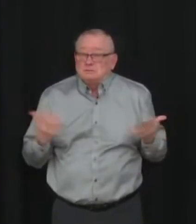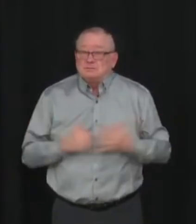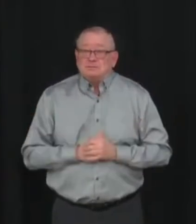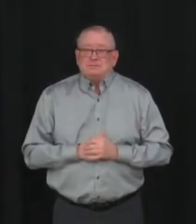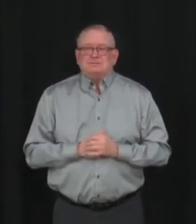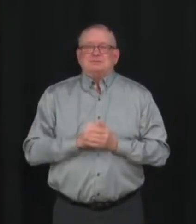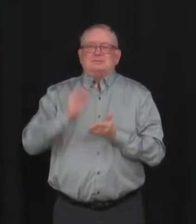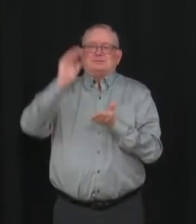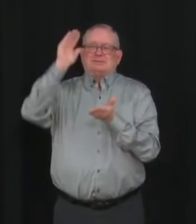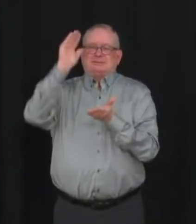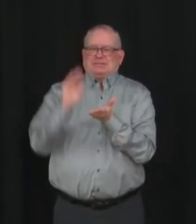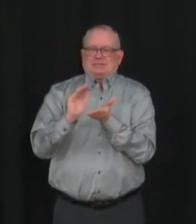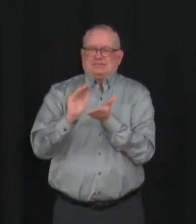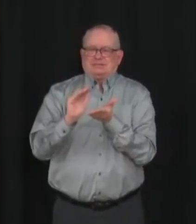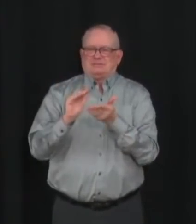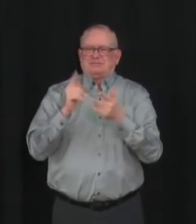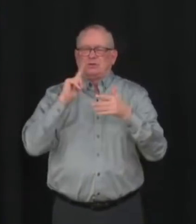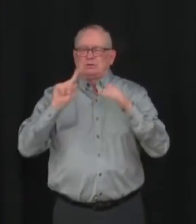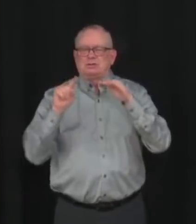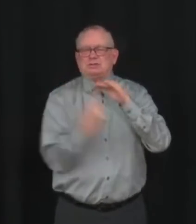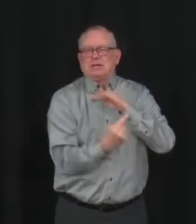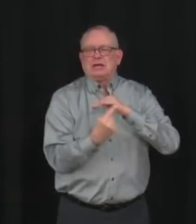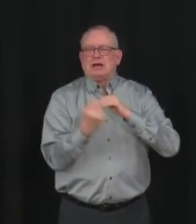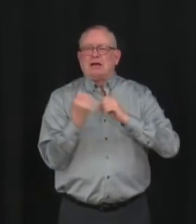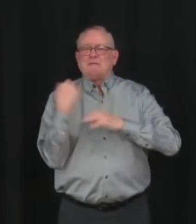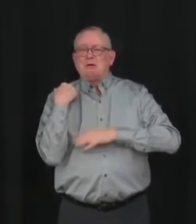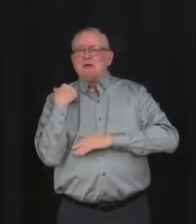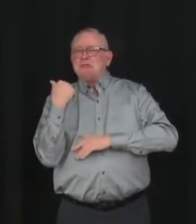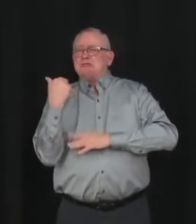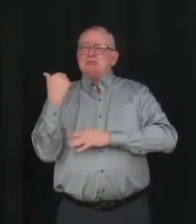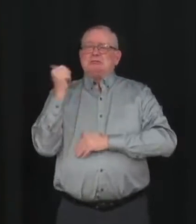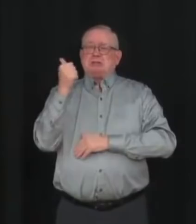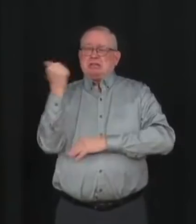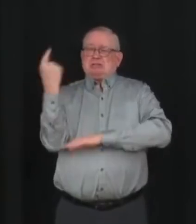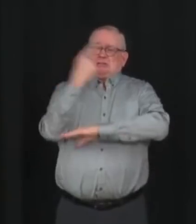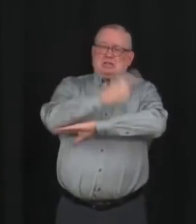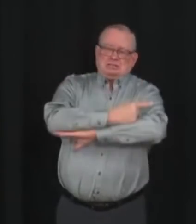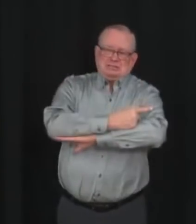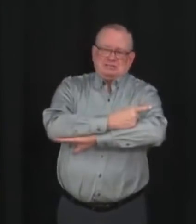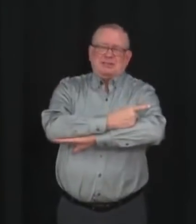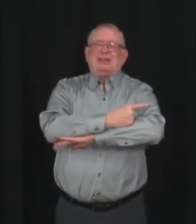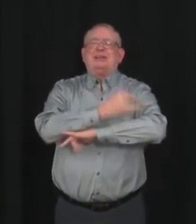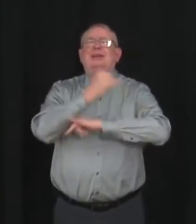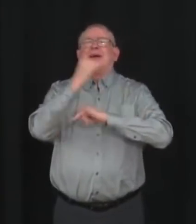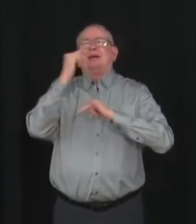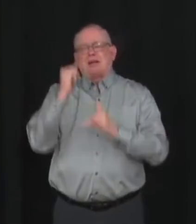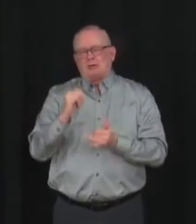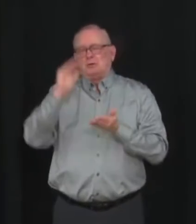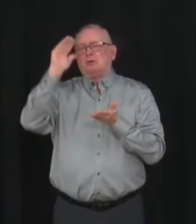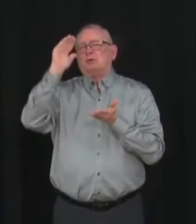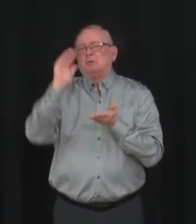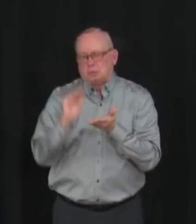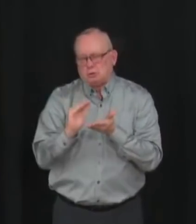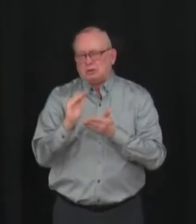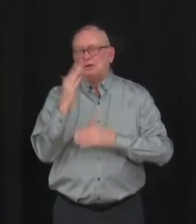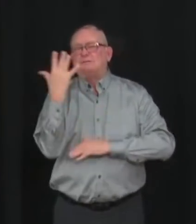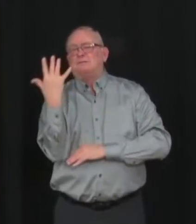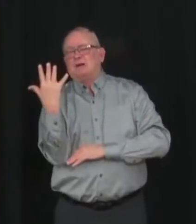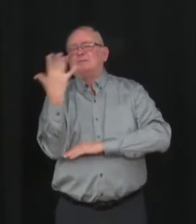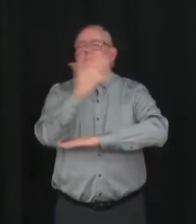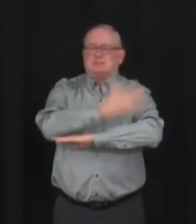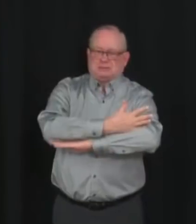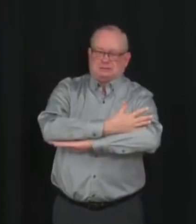the 3rd, people who have previously received at least 2 doses of vaccines and test positive for COVID will be required to isolate